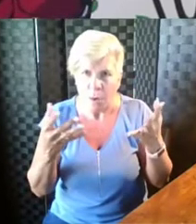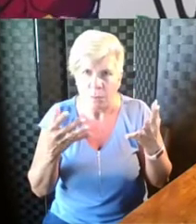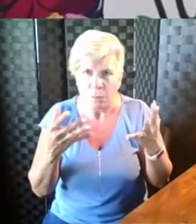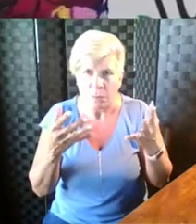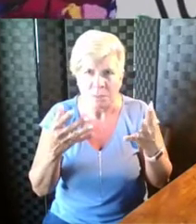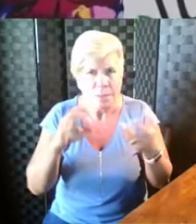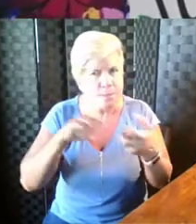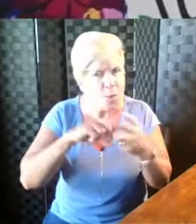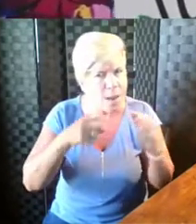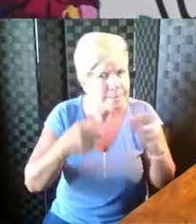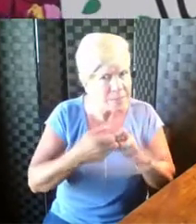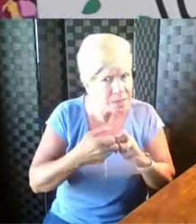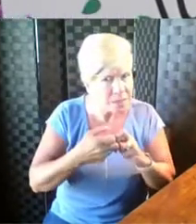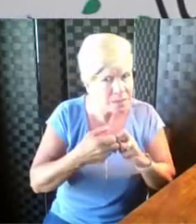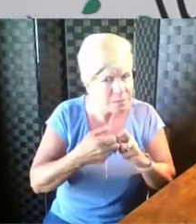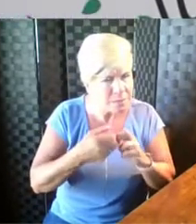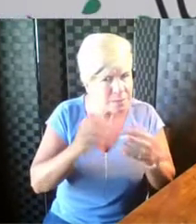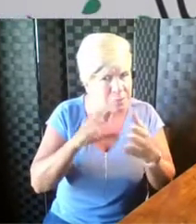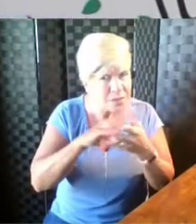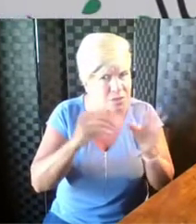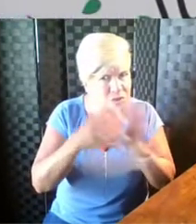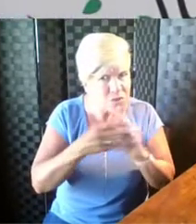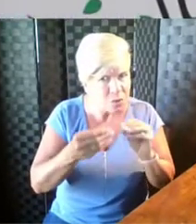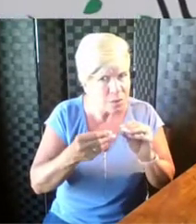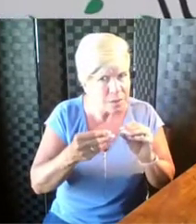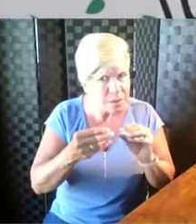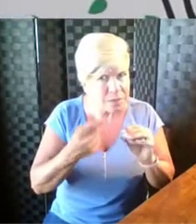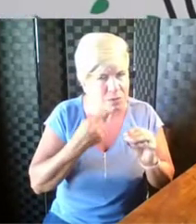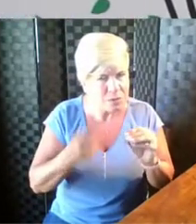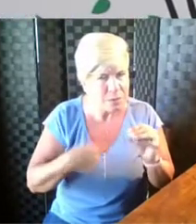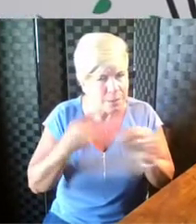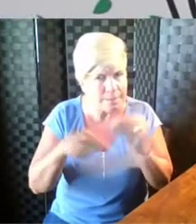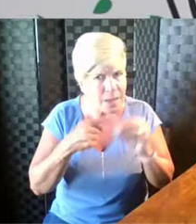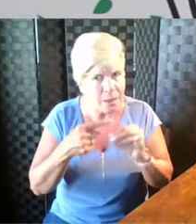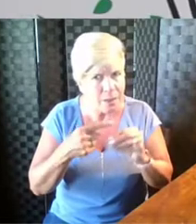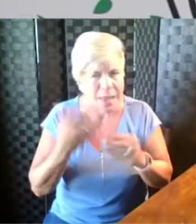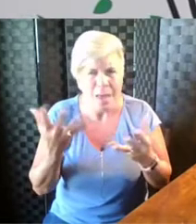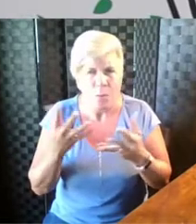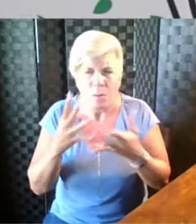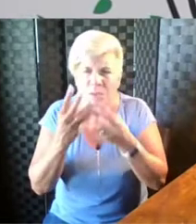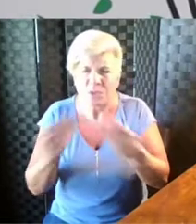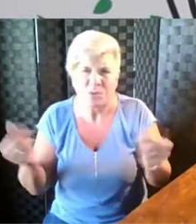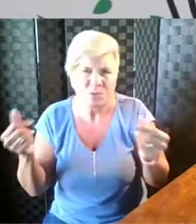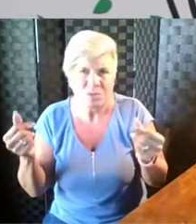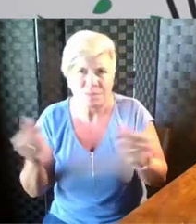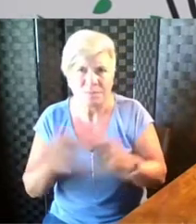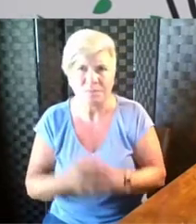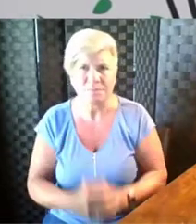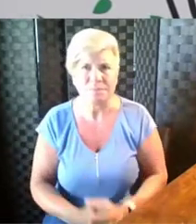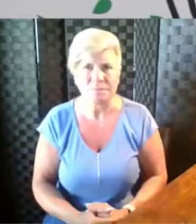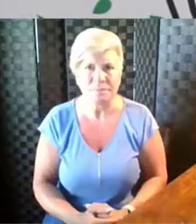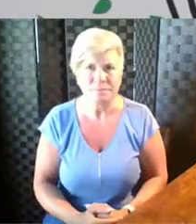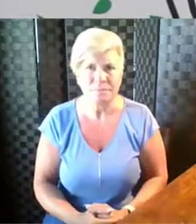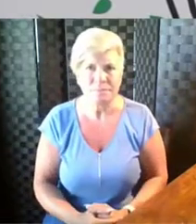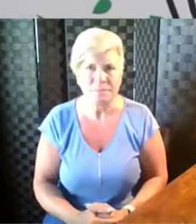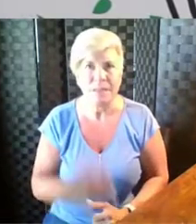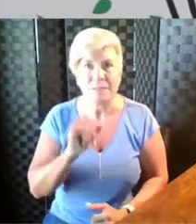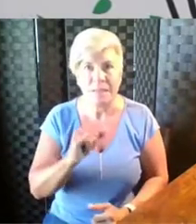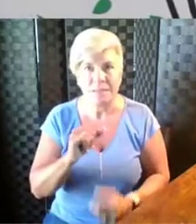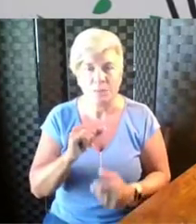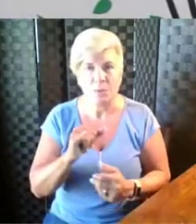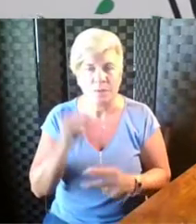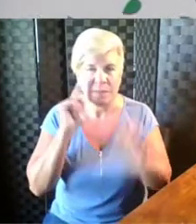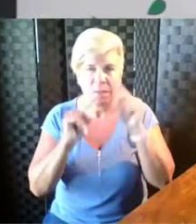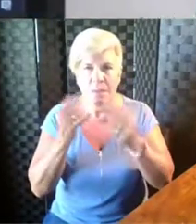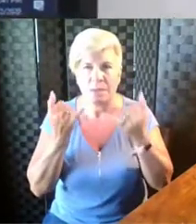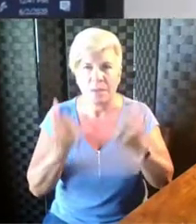the problem that this article told us about? And what was the solution? That's what we're going to